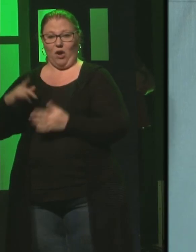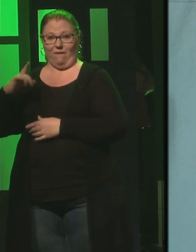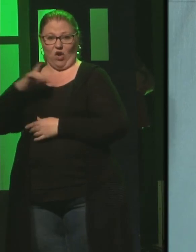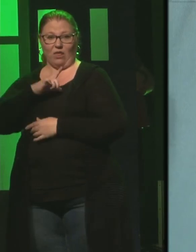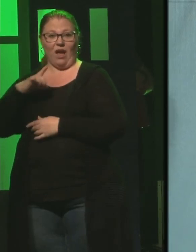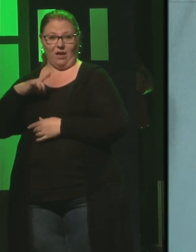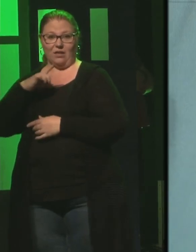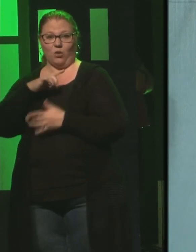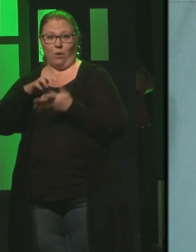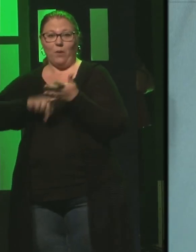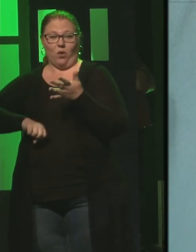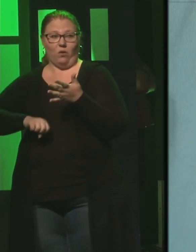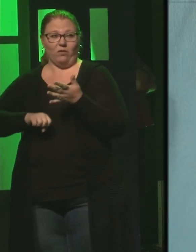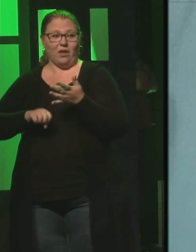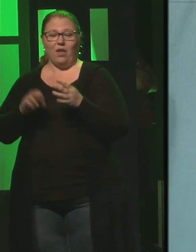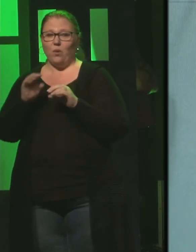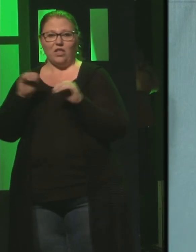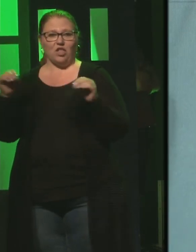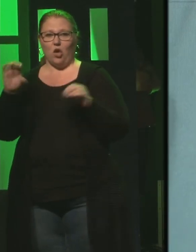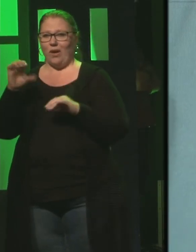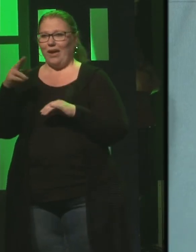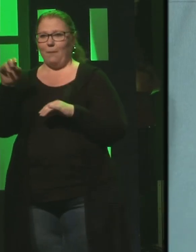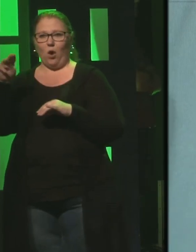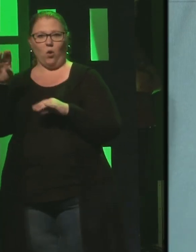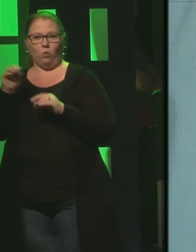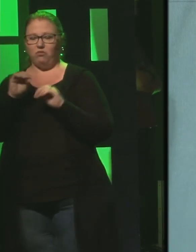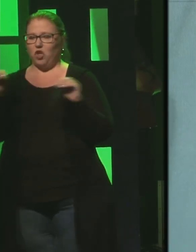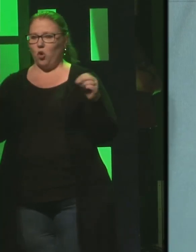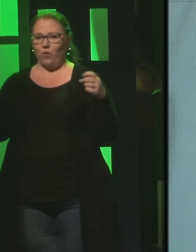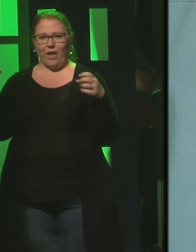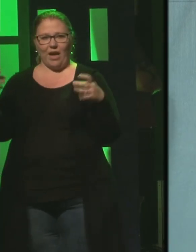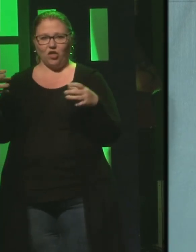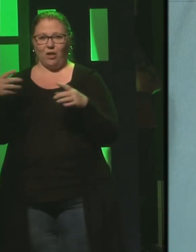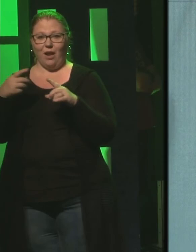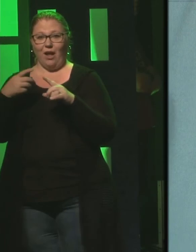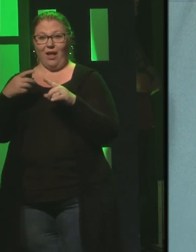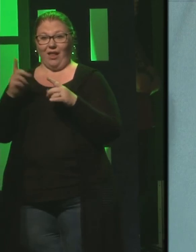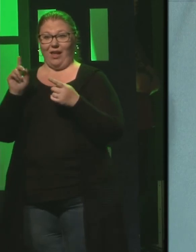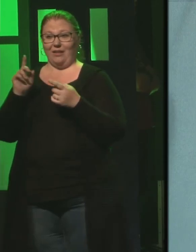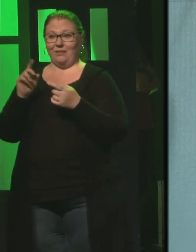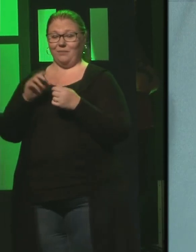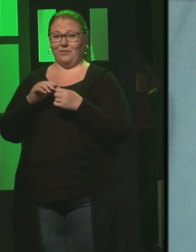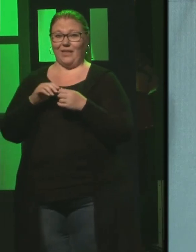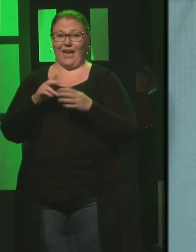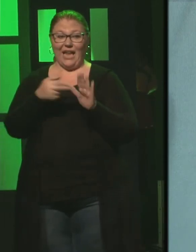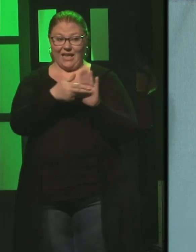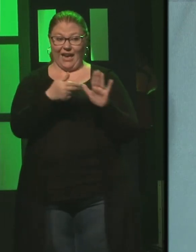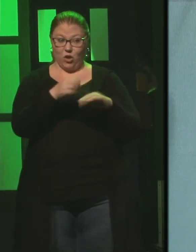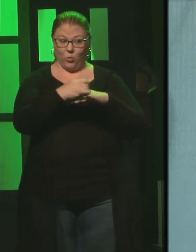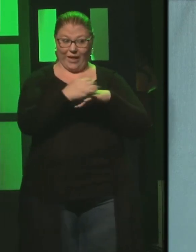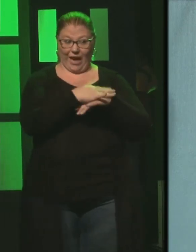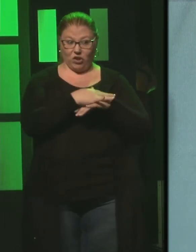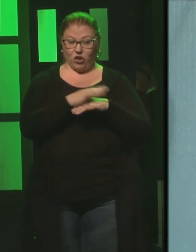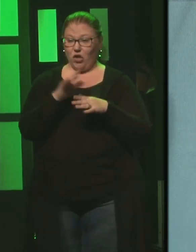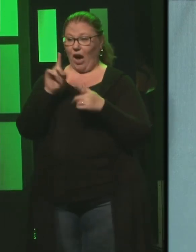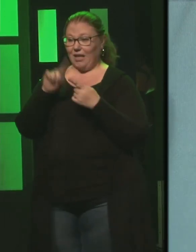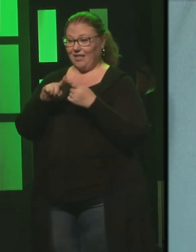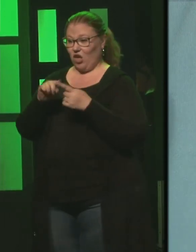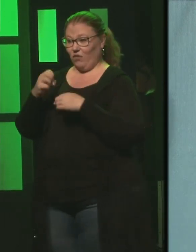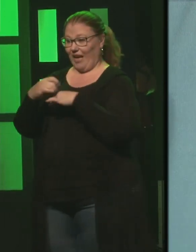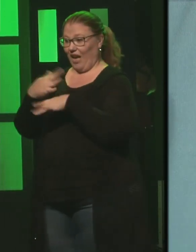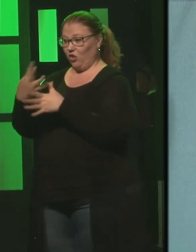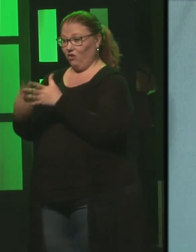radiation, and from the day she was diagnosed with cancer to the day we were told she was cancer-free was less than 30 days. Forward